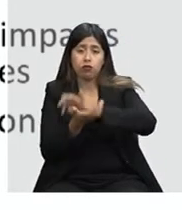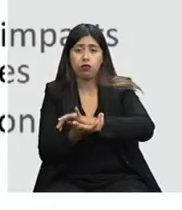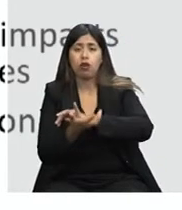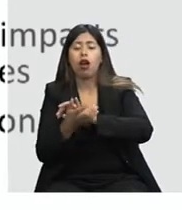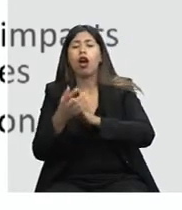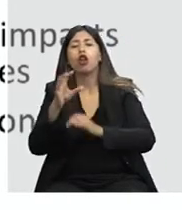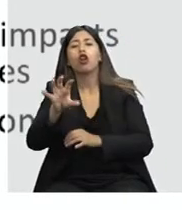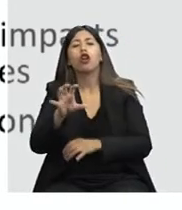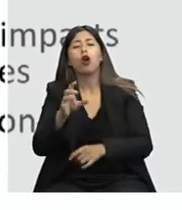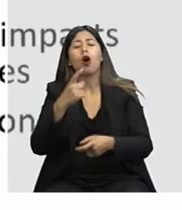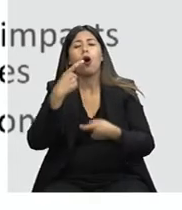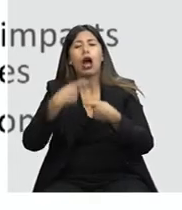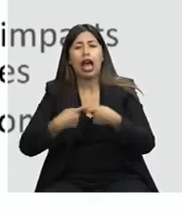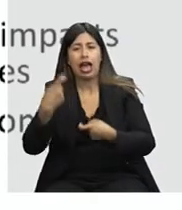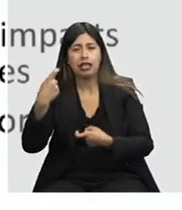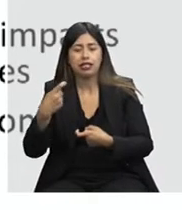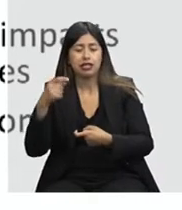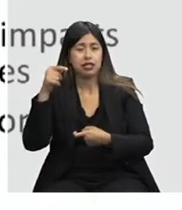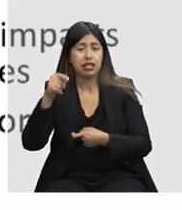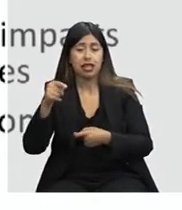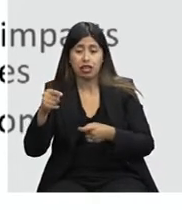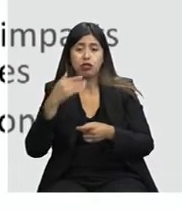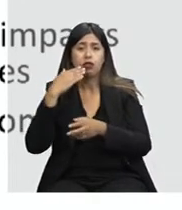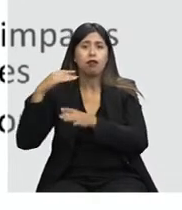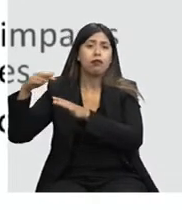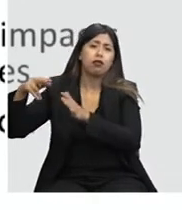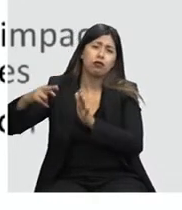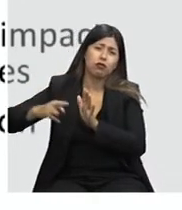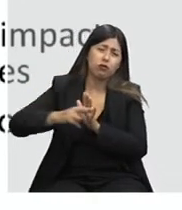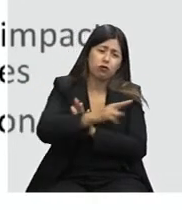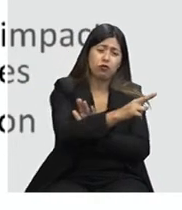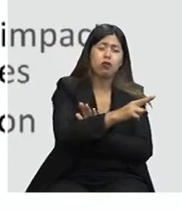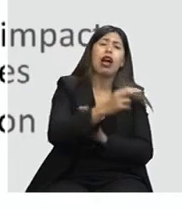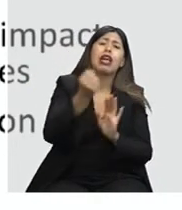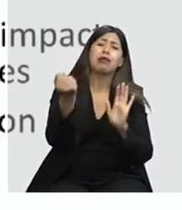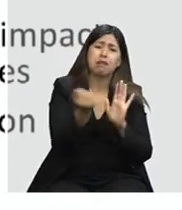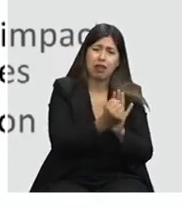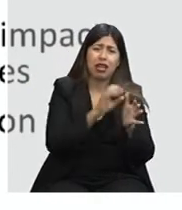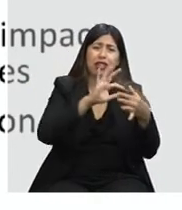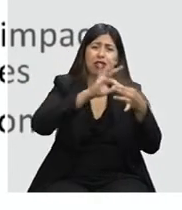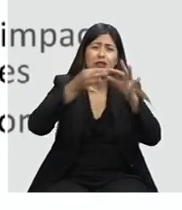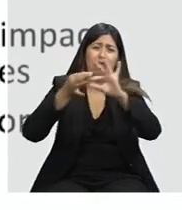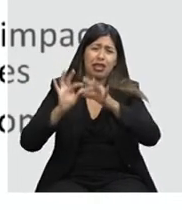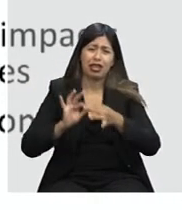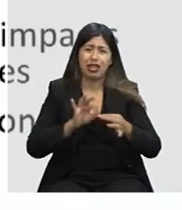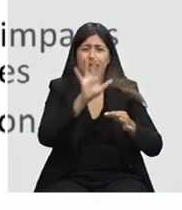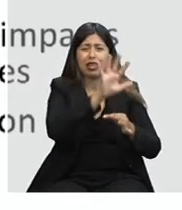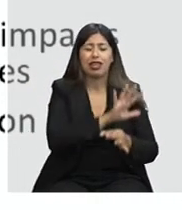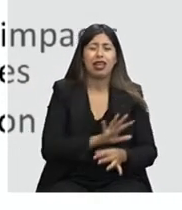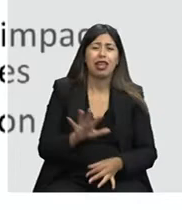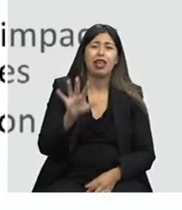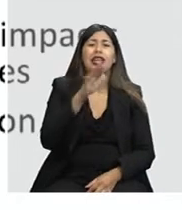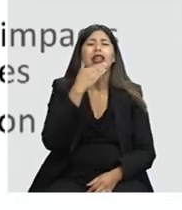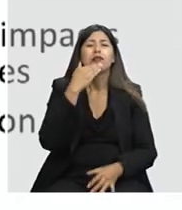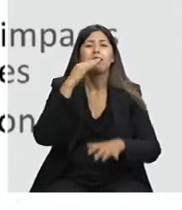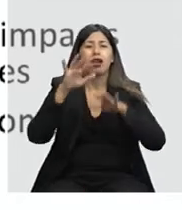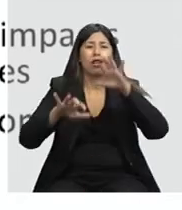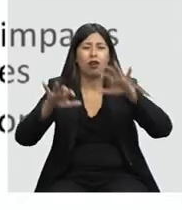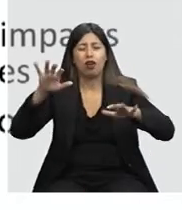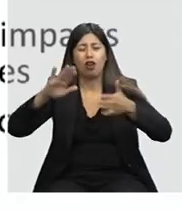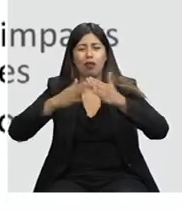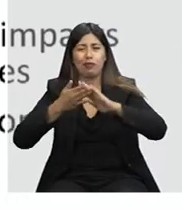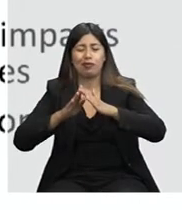and lakes. It also impacts mountain communities. And the solution to these problems, you have to come at this from both ends. We